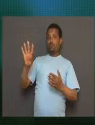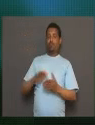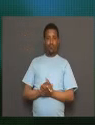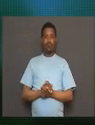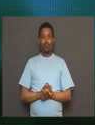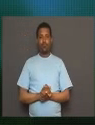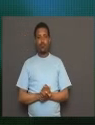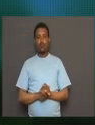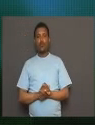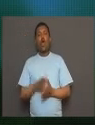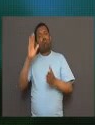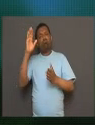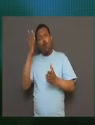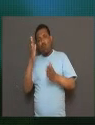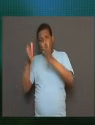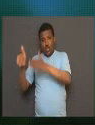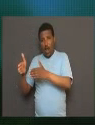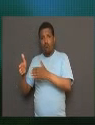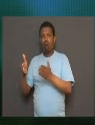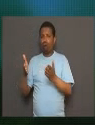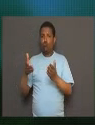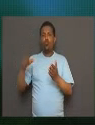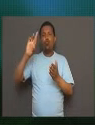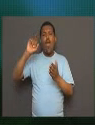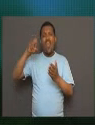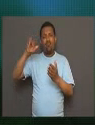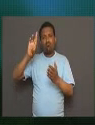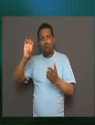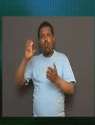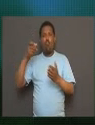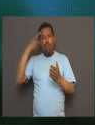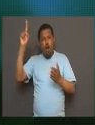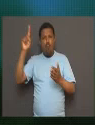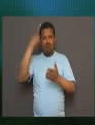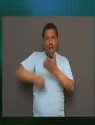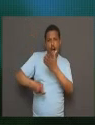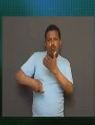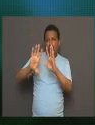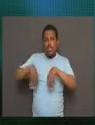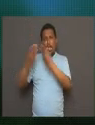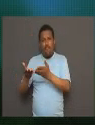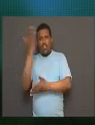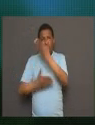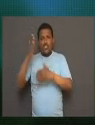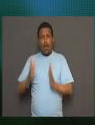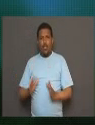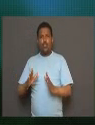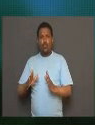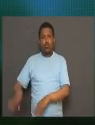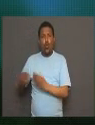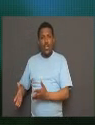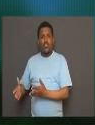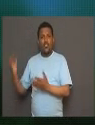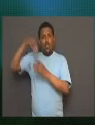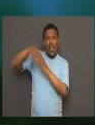14.4. The proportional square for the value given of disabled